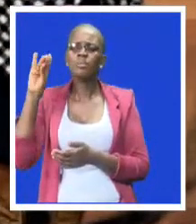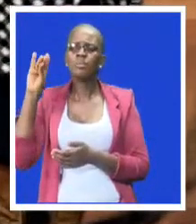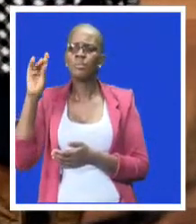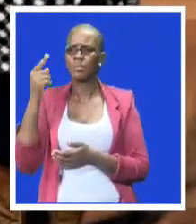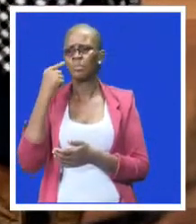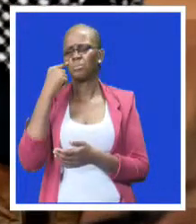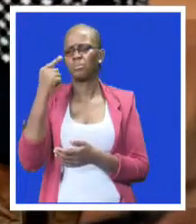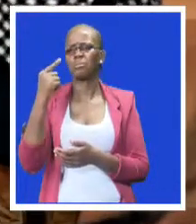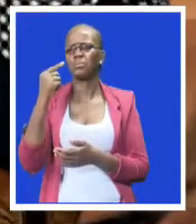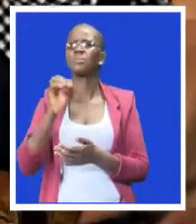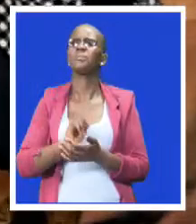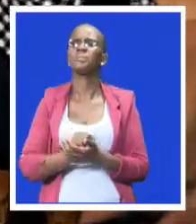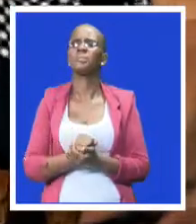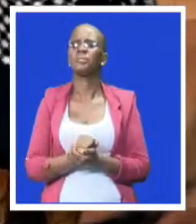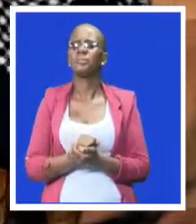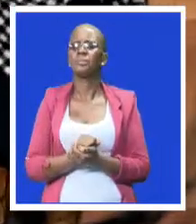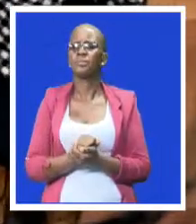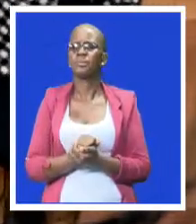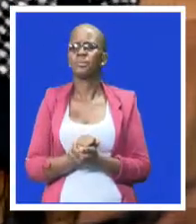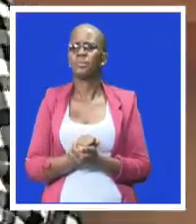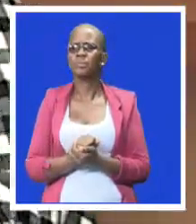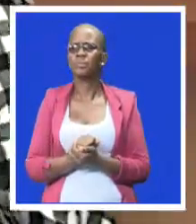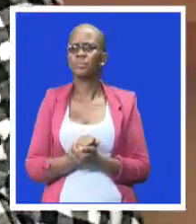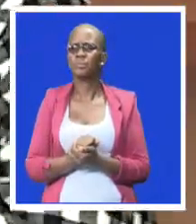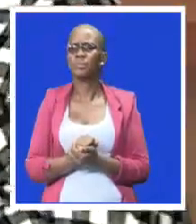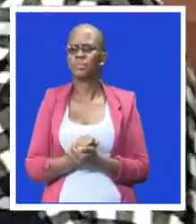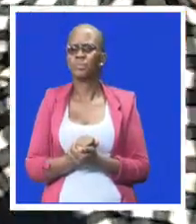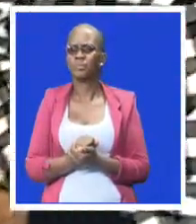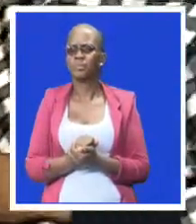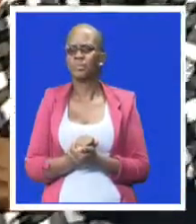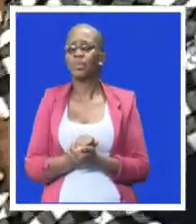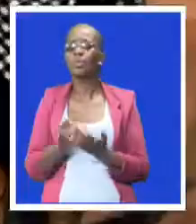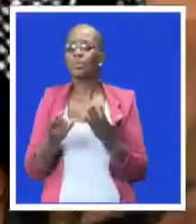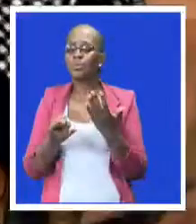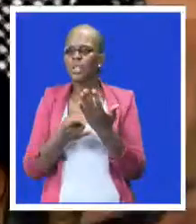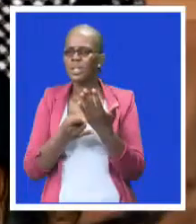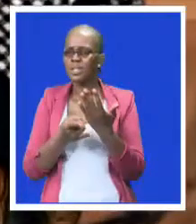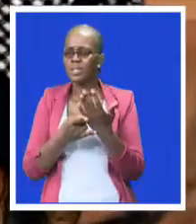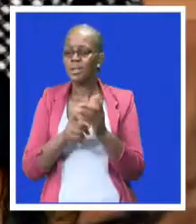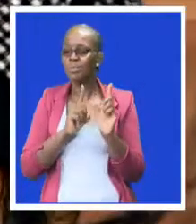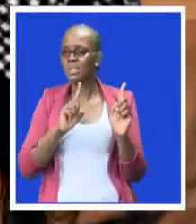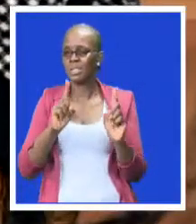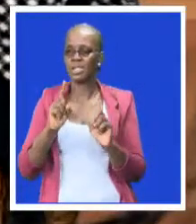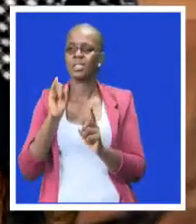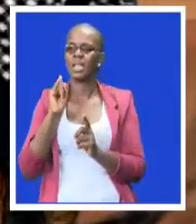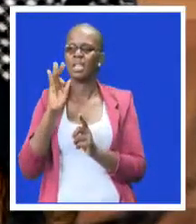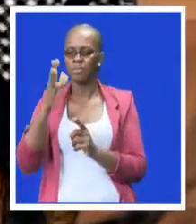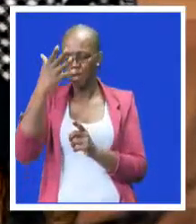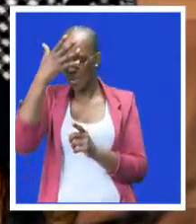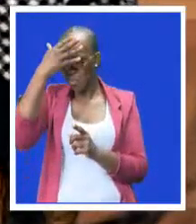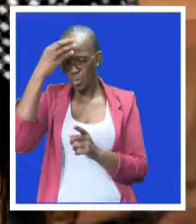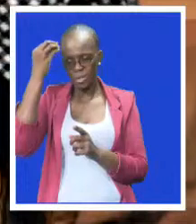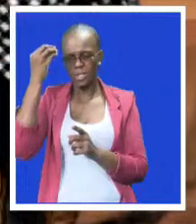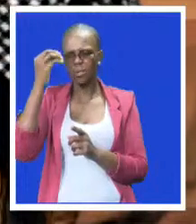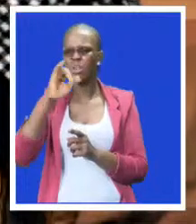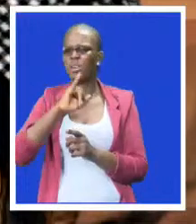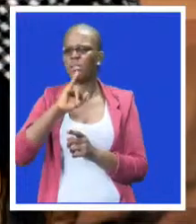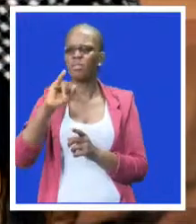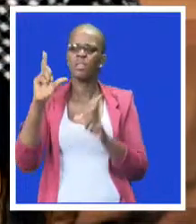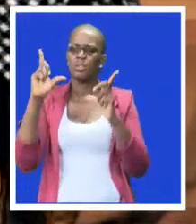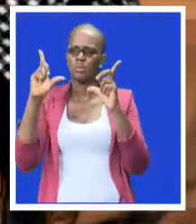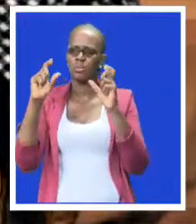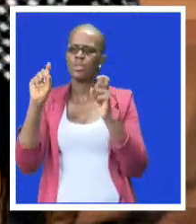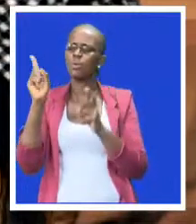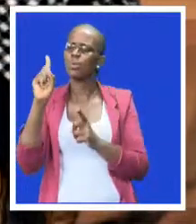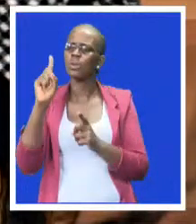me each animal, and if you can't, then I'll try and remind you. Like, let's look at the first picture. What is this